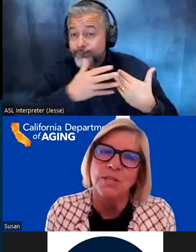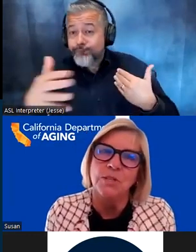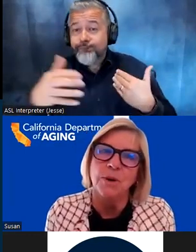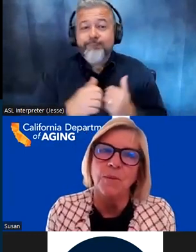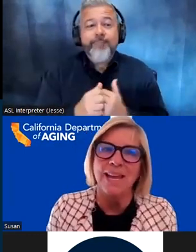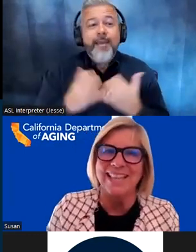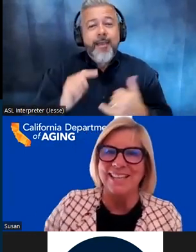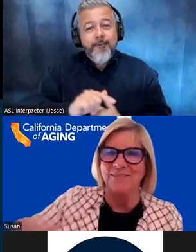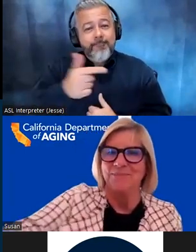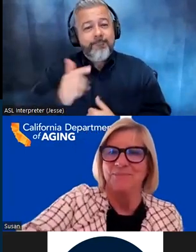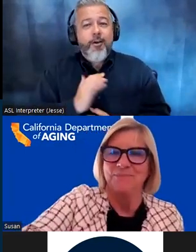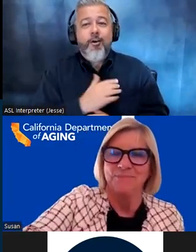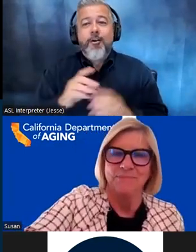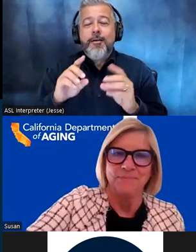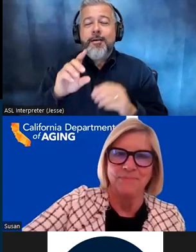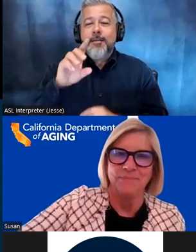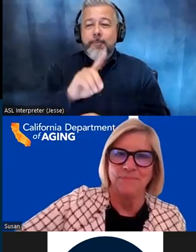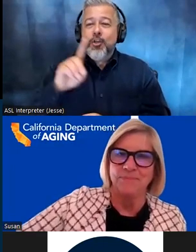Deputy Director, Mark Beckley.